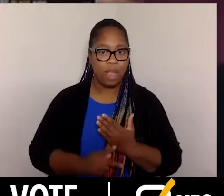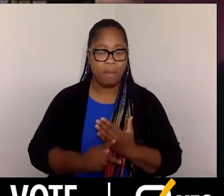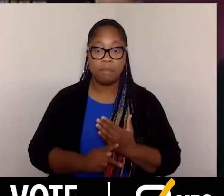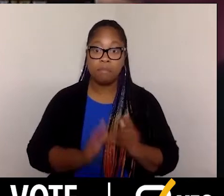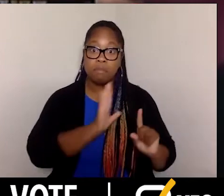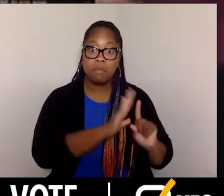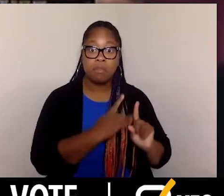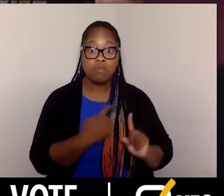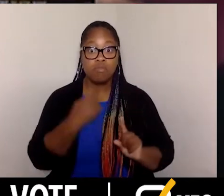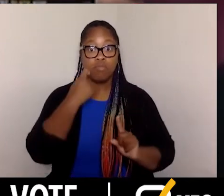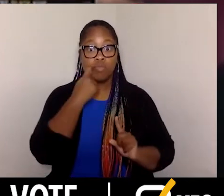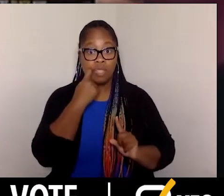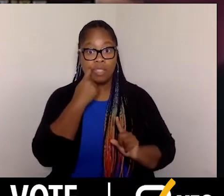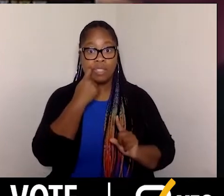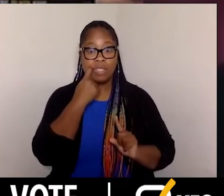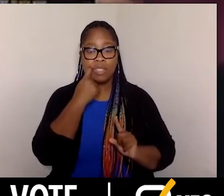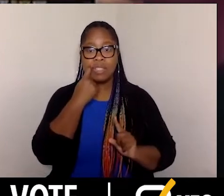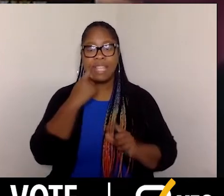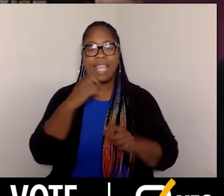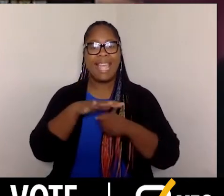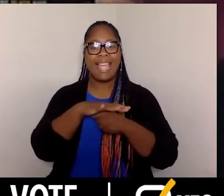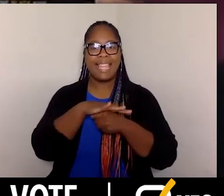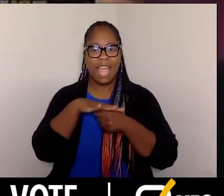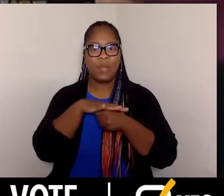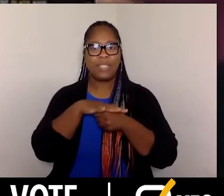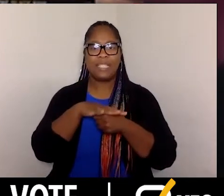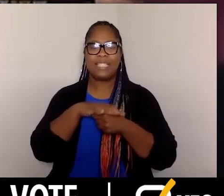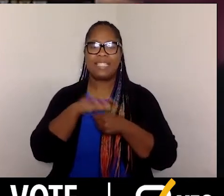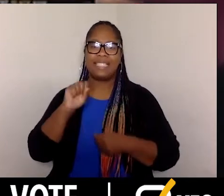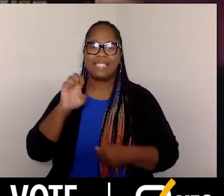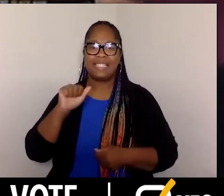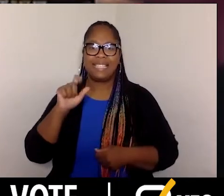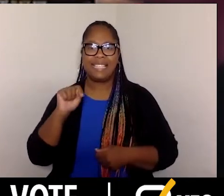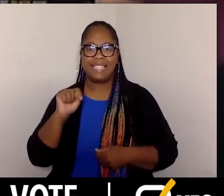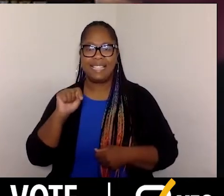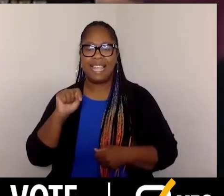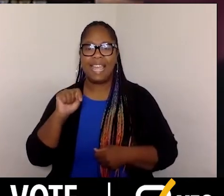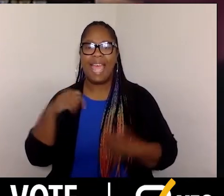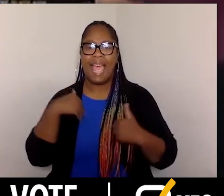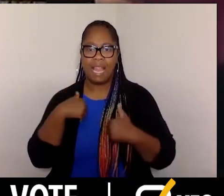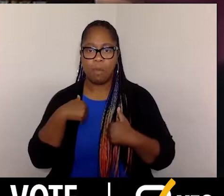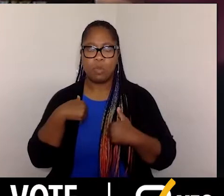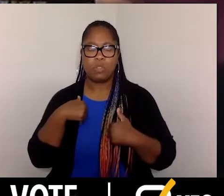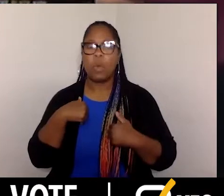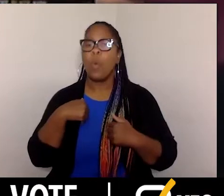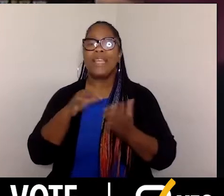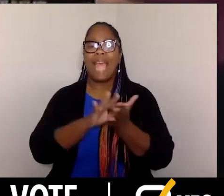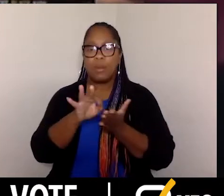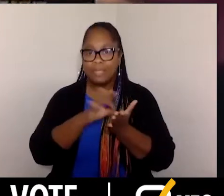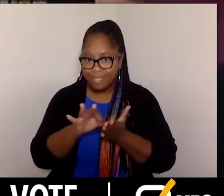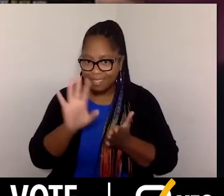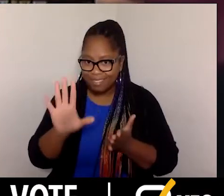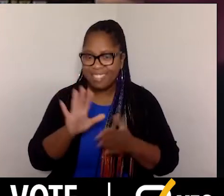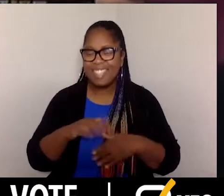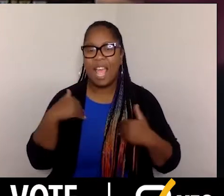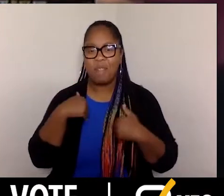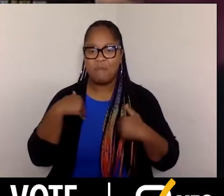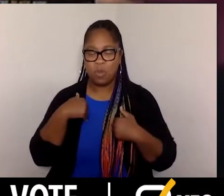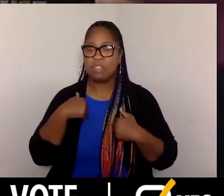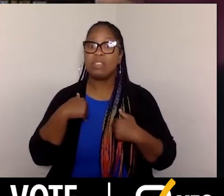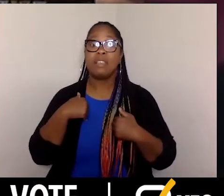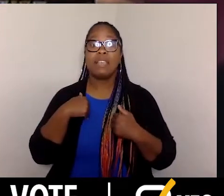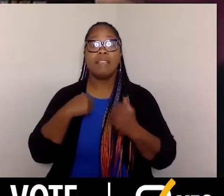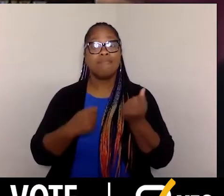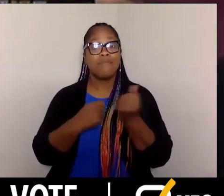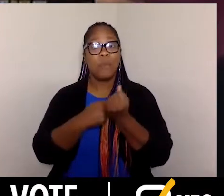latest, Counting Sea Animals, introduces math skills by going on an underwater